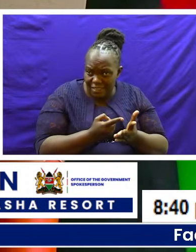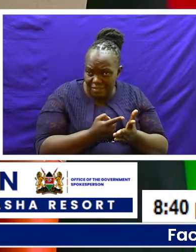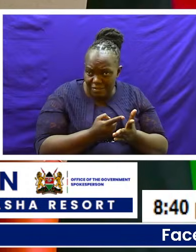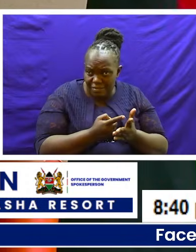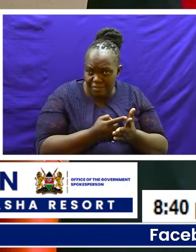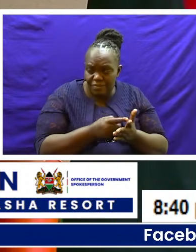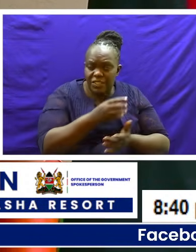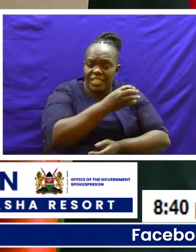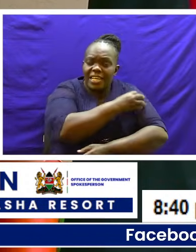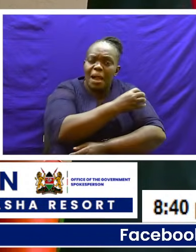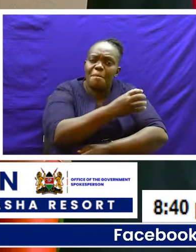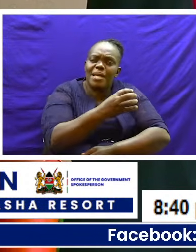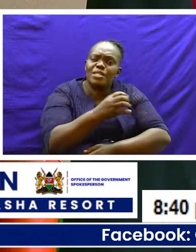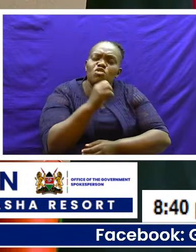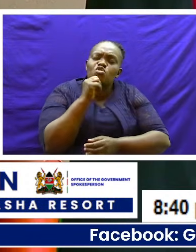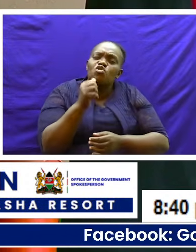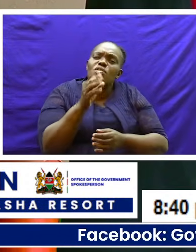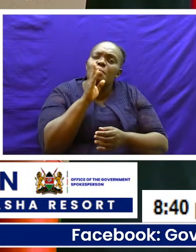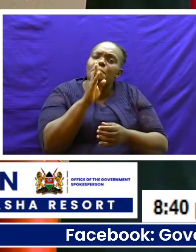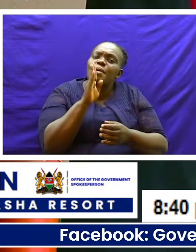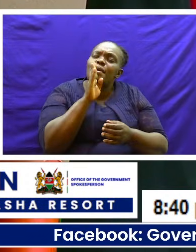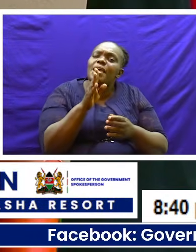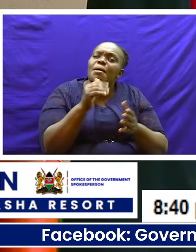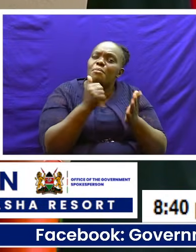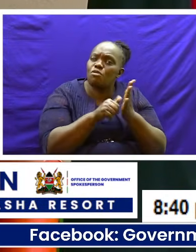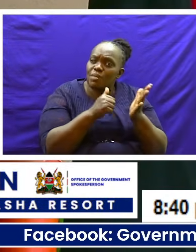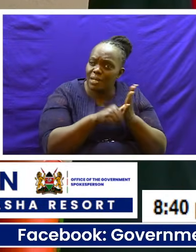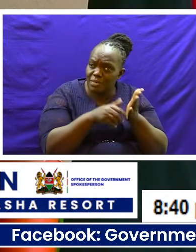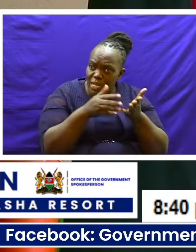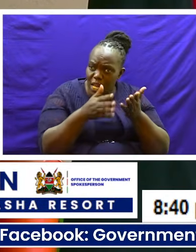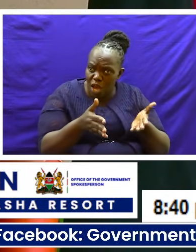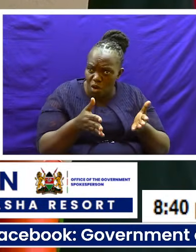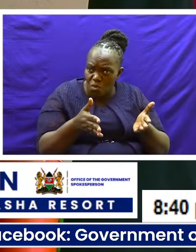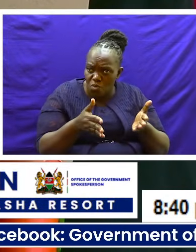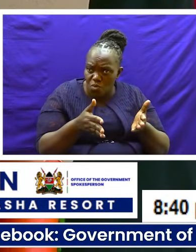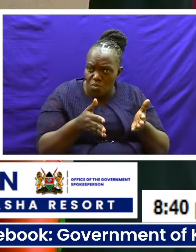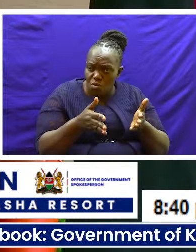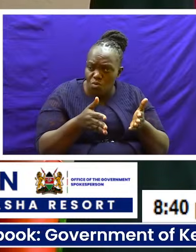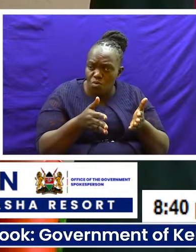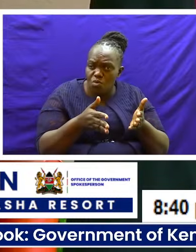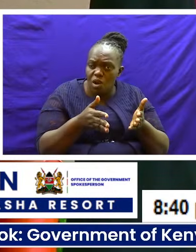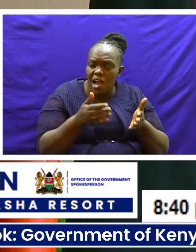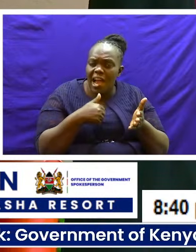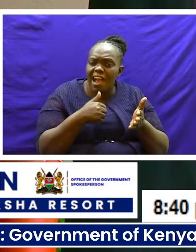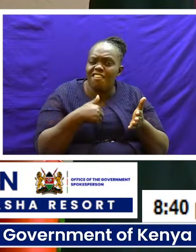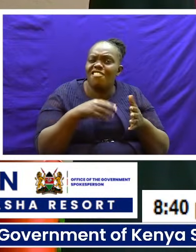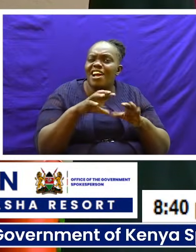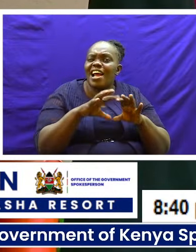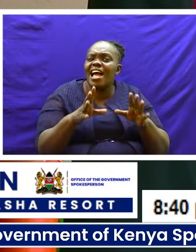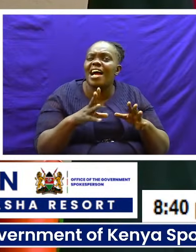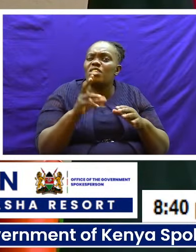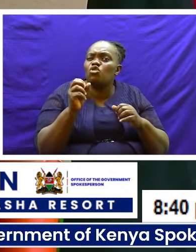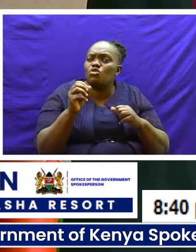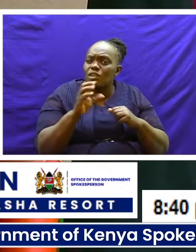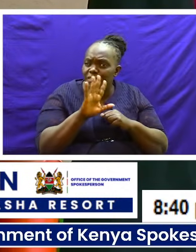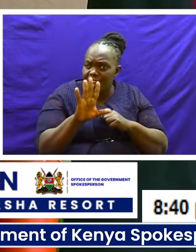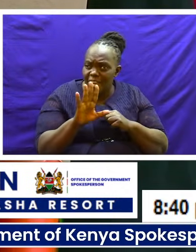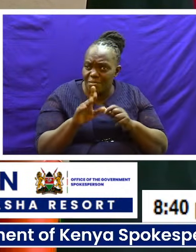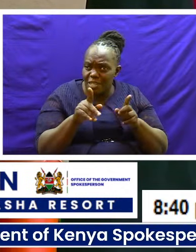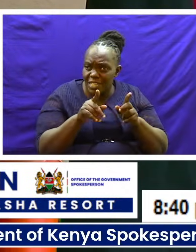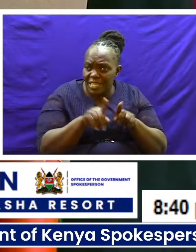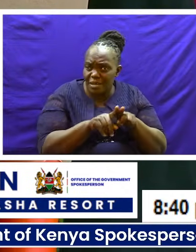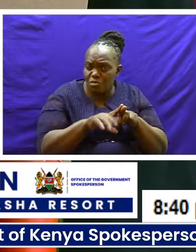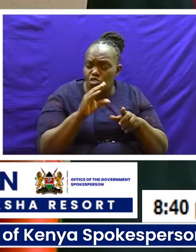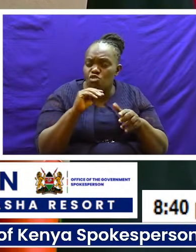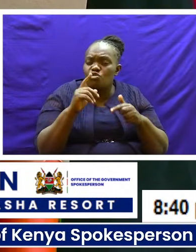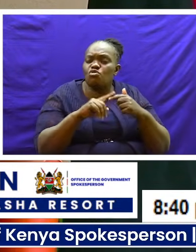the capacities should not even be an issue. Currently, the class 2025 that was going to